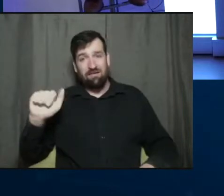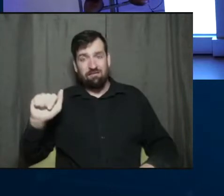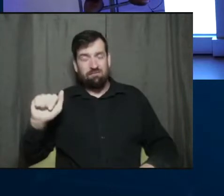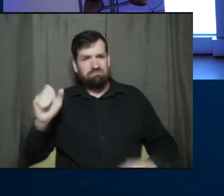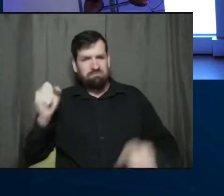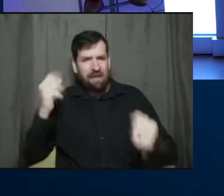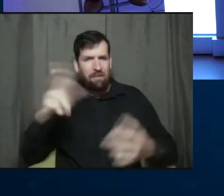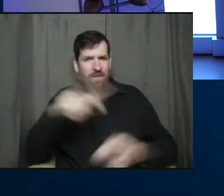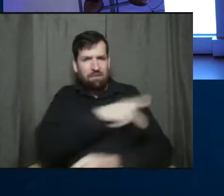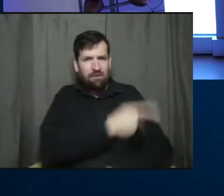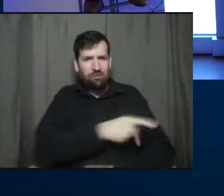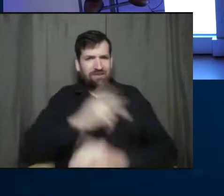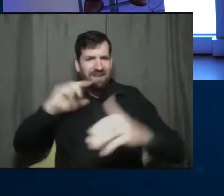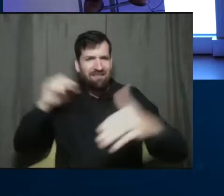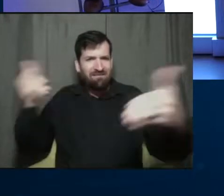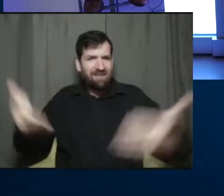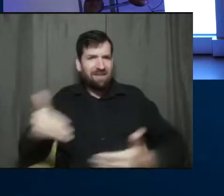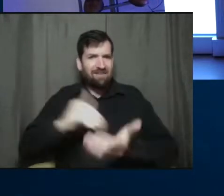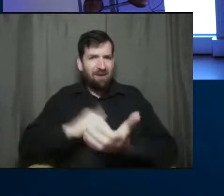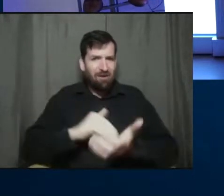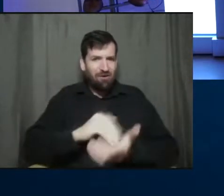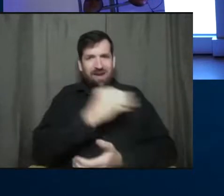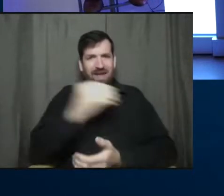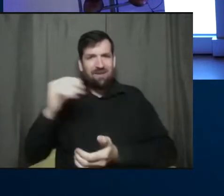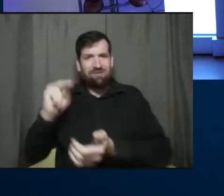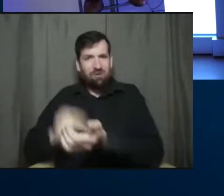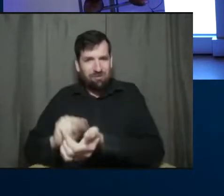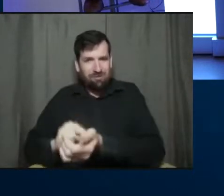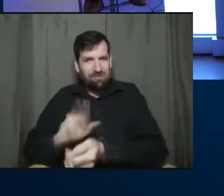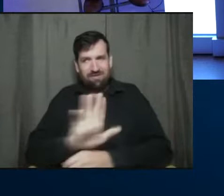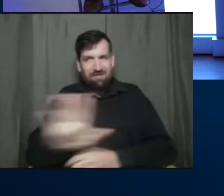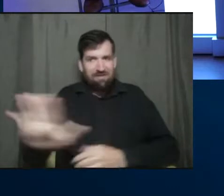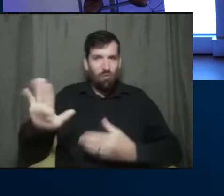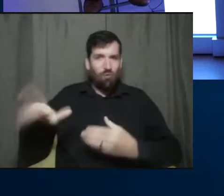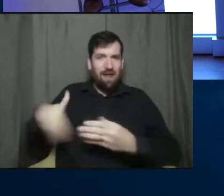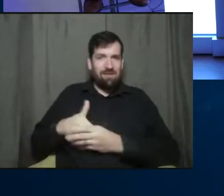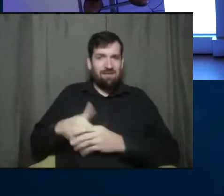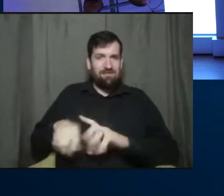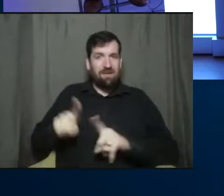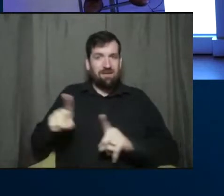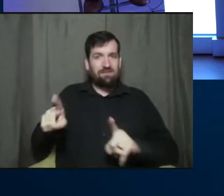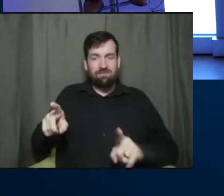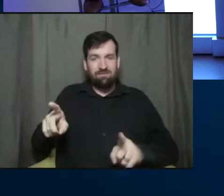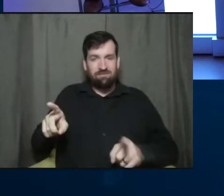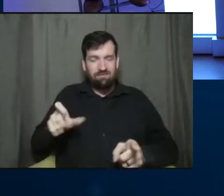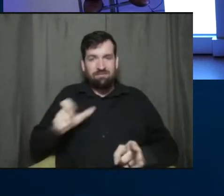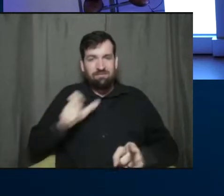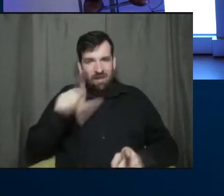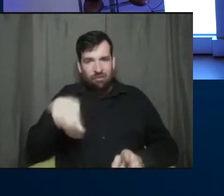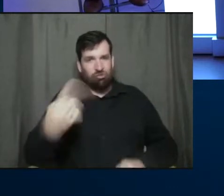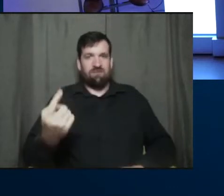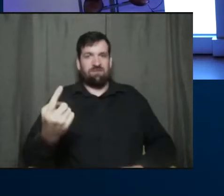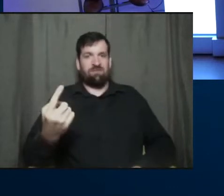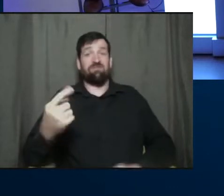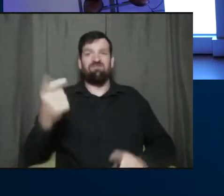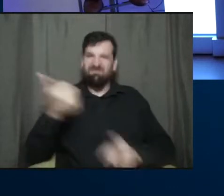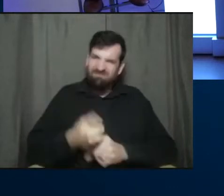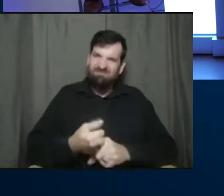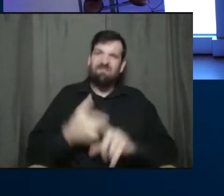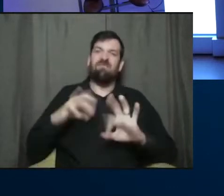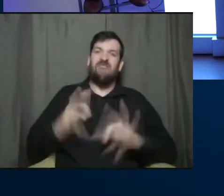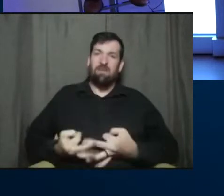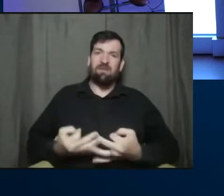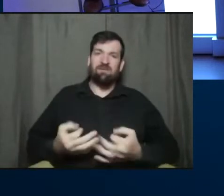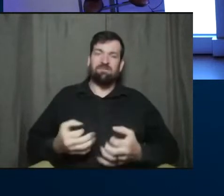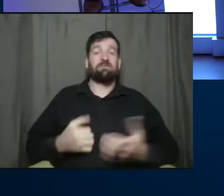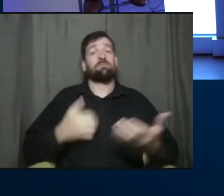patients would invite their doctor and their nurse to their wedding, but you guys are definitely not just that. You're family. Well, thank you. You